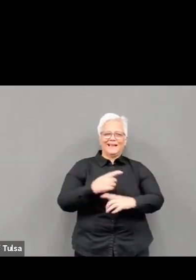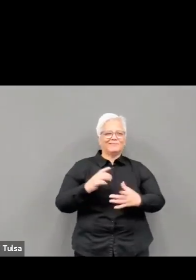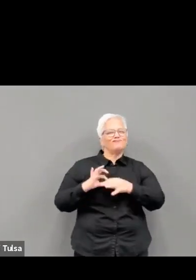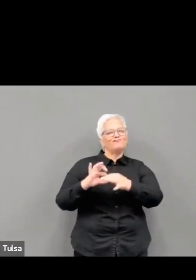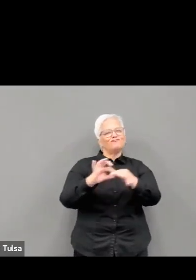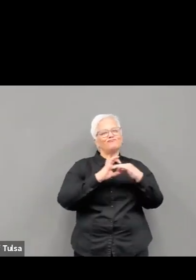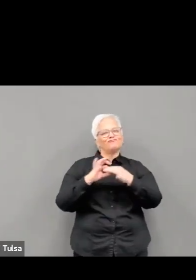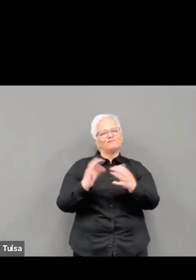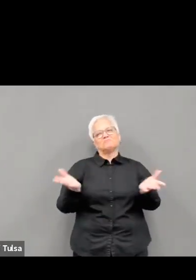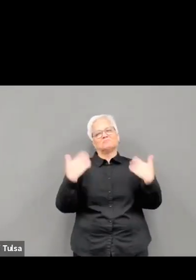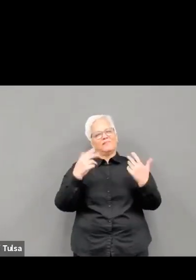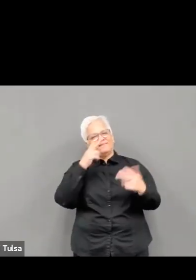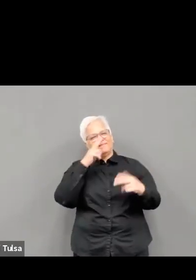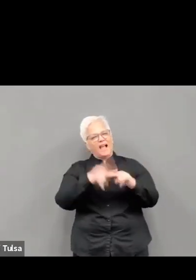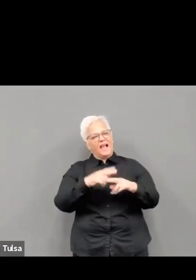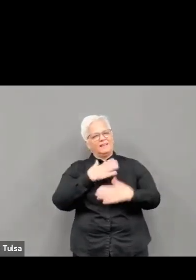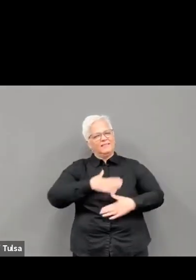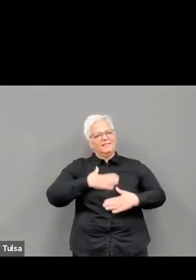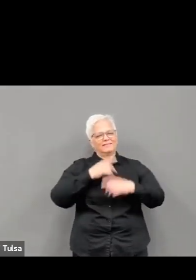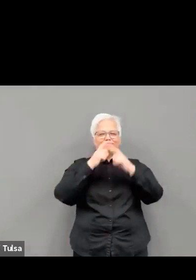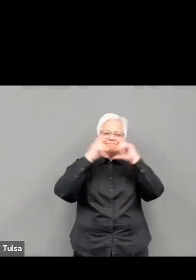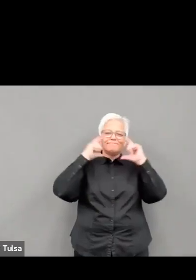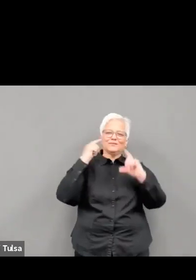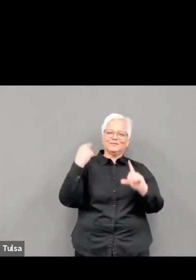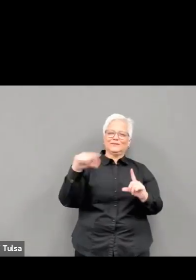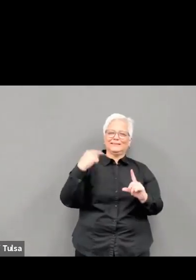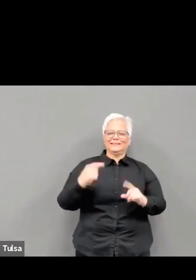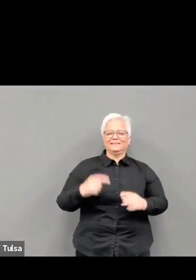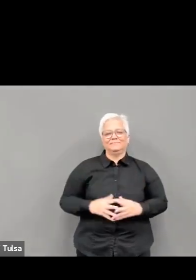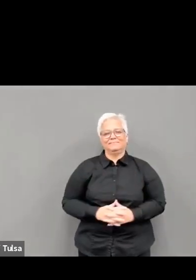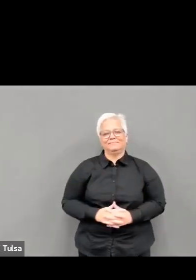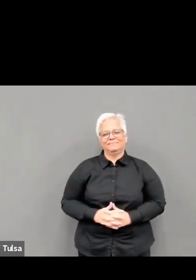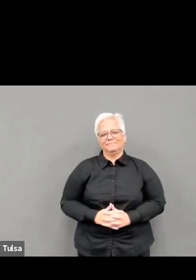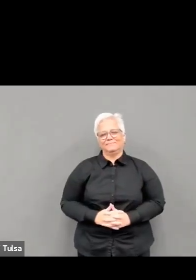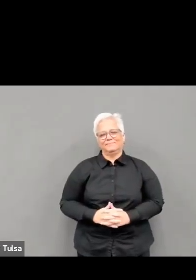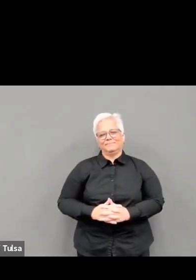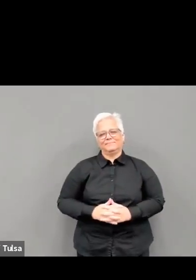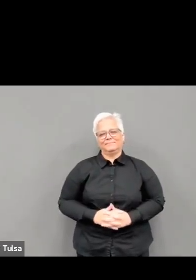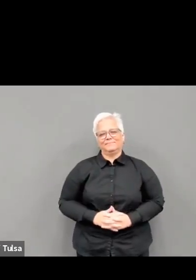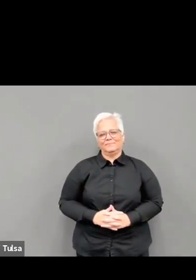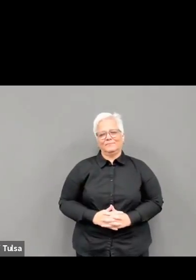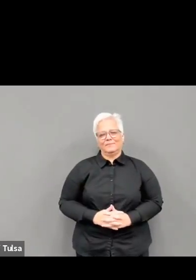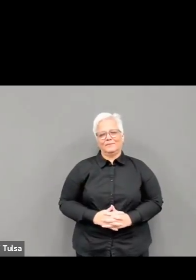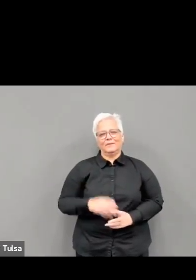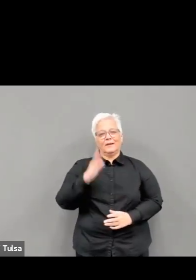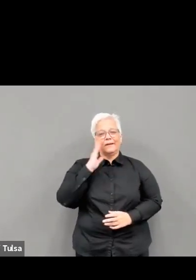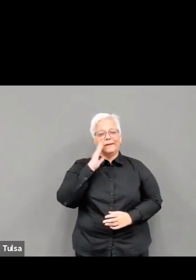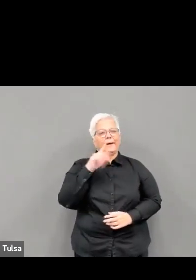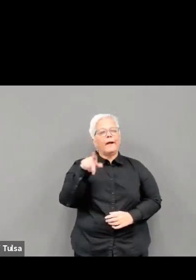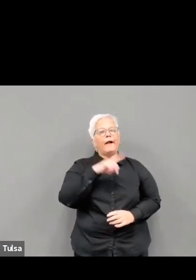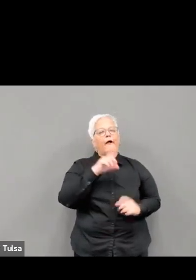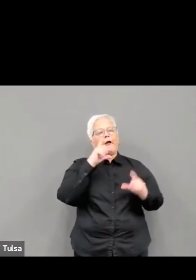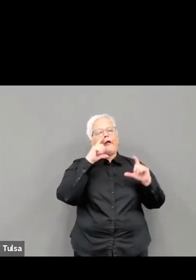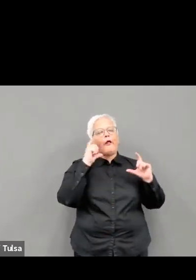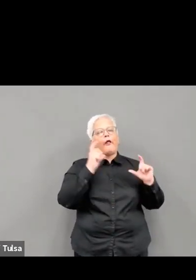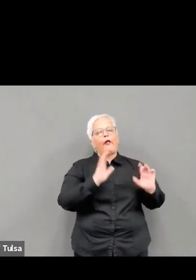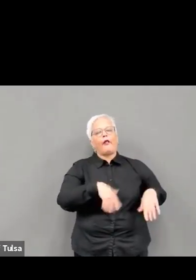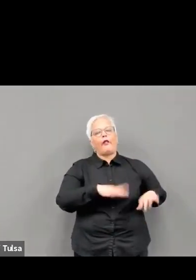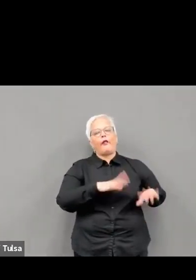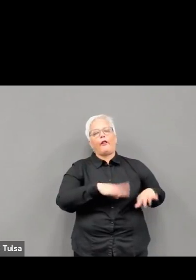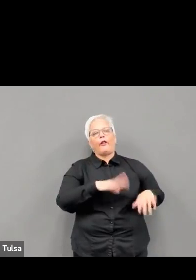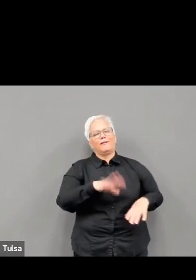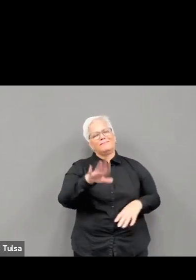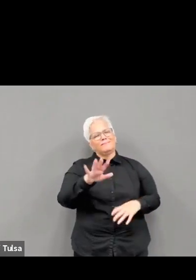proximity. So let's not let our guard down just yet, you know, and have experienced about